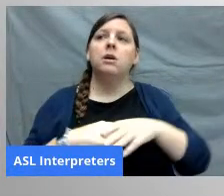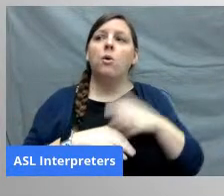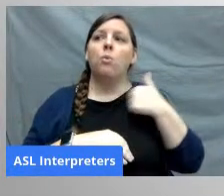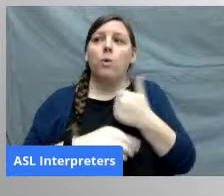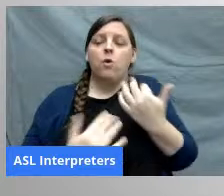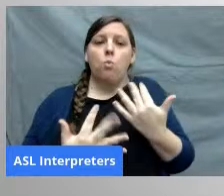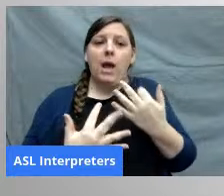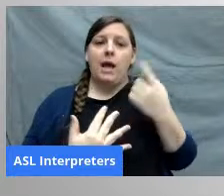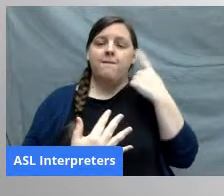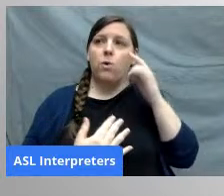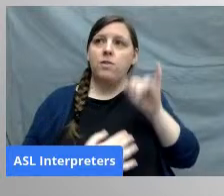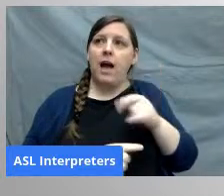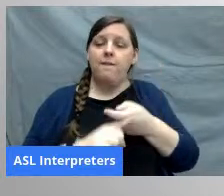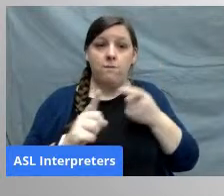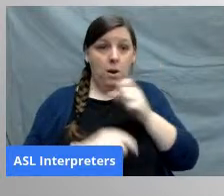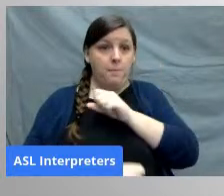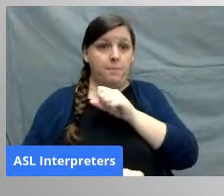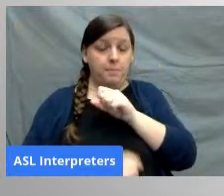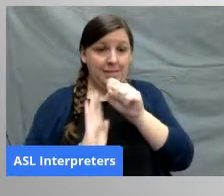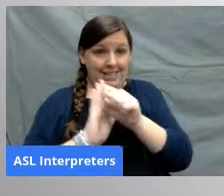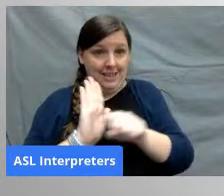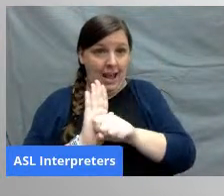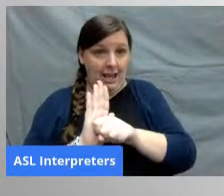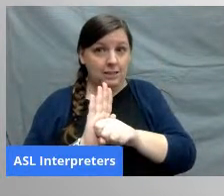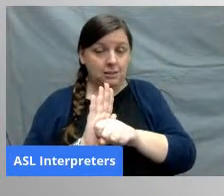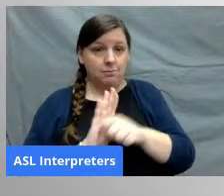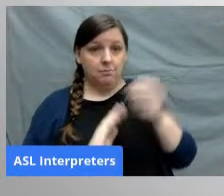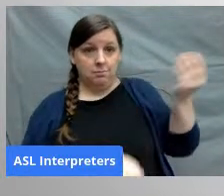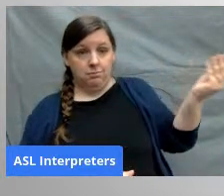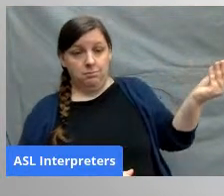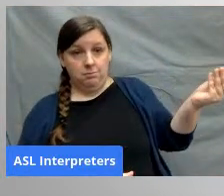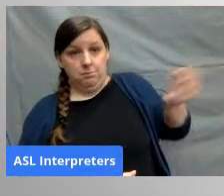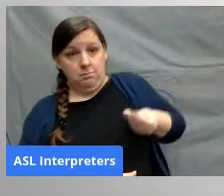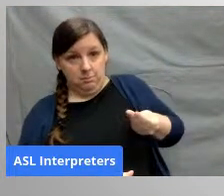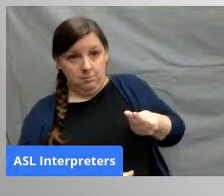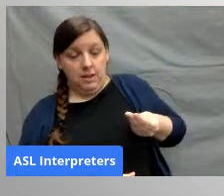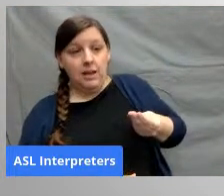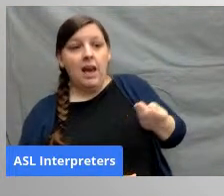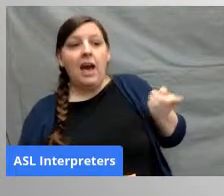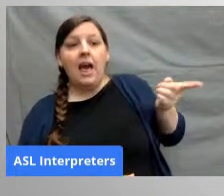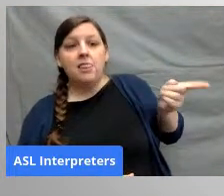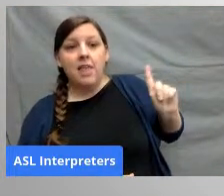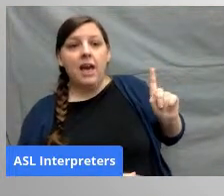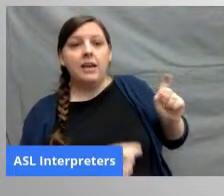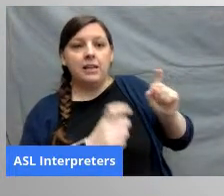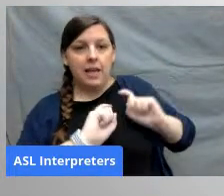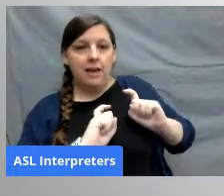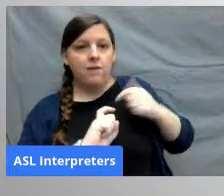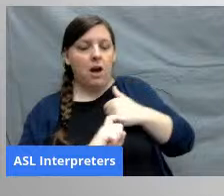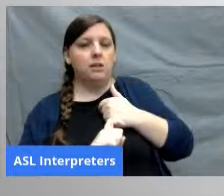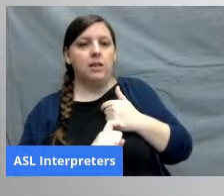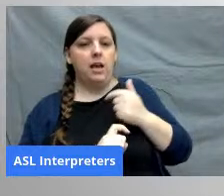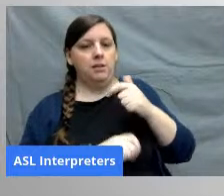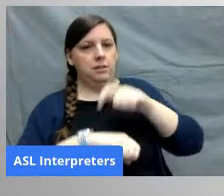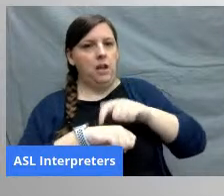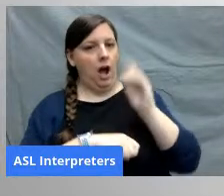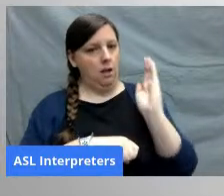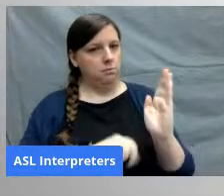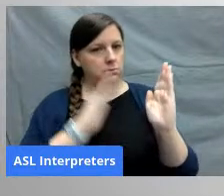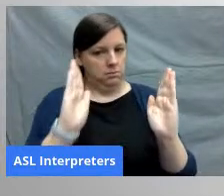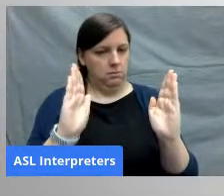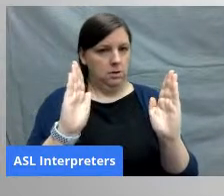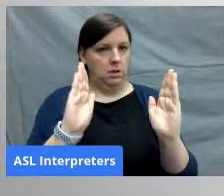the state. And what they do is they give us a window, and then we look at our academic calendar